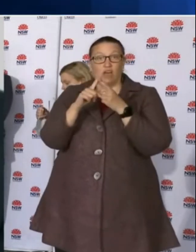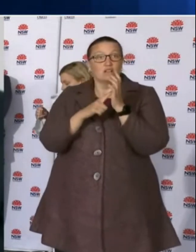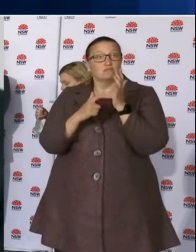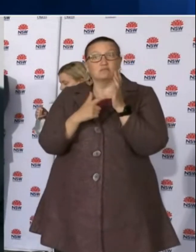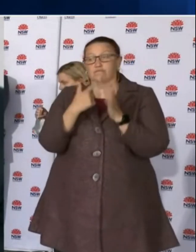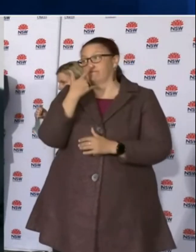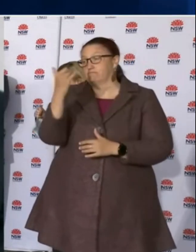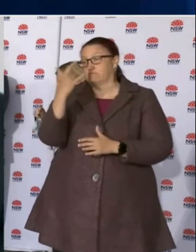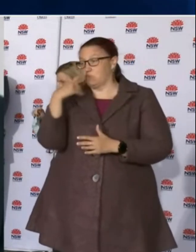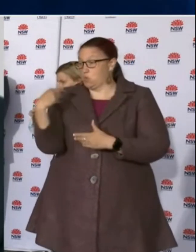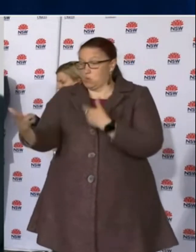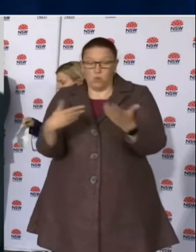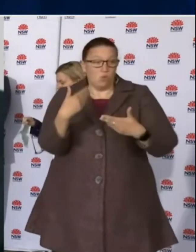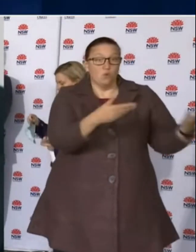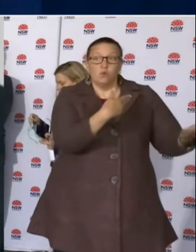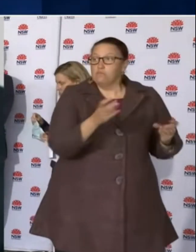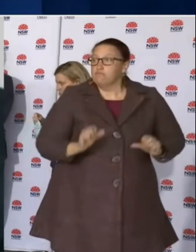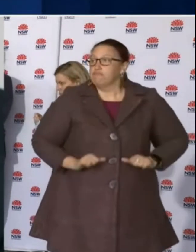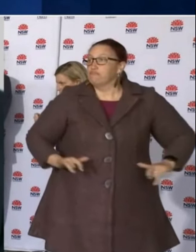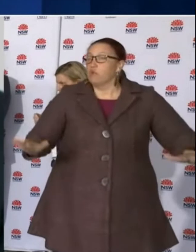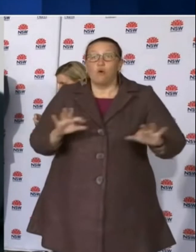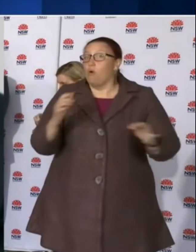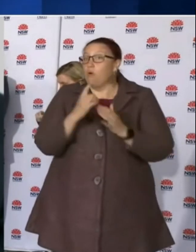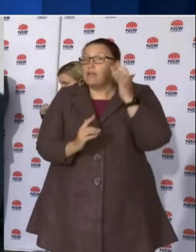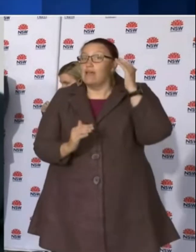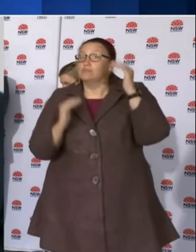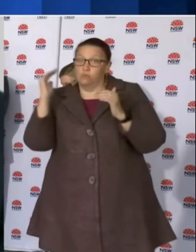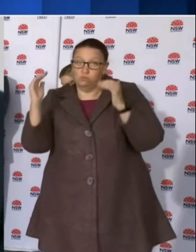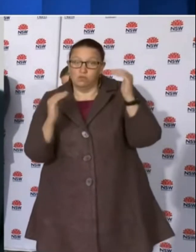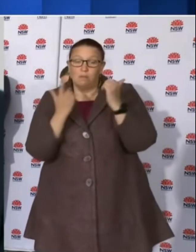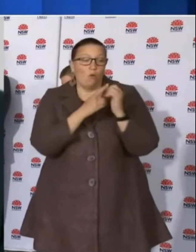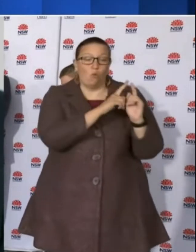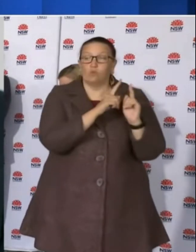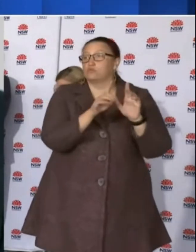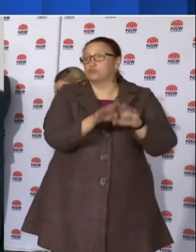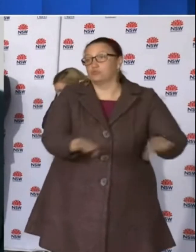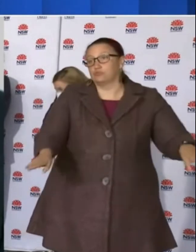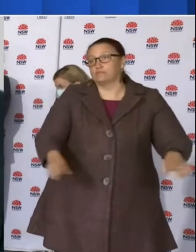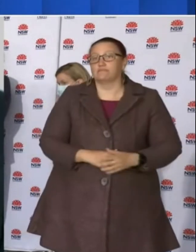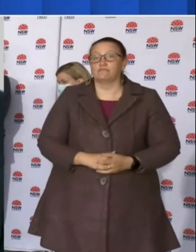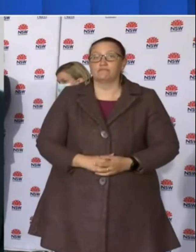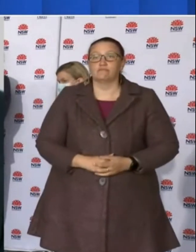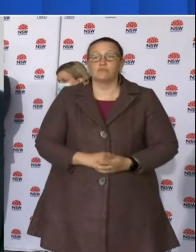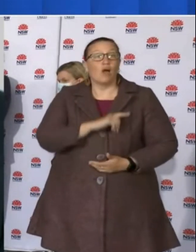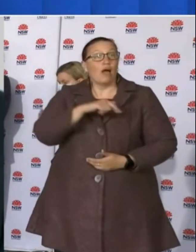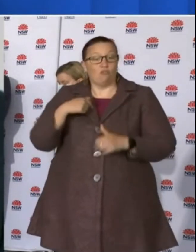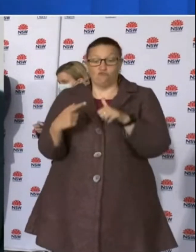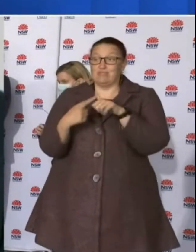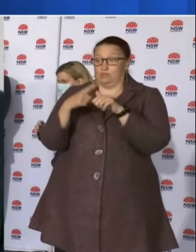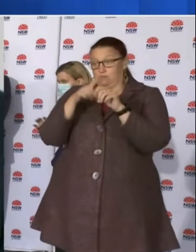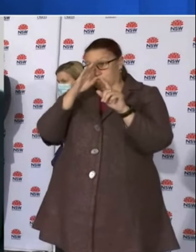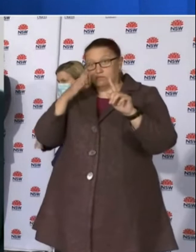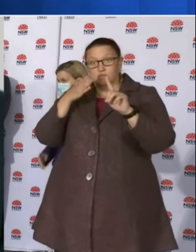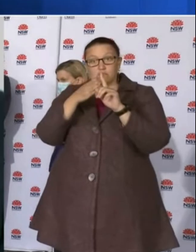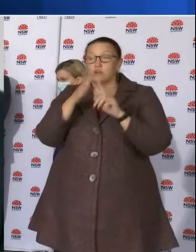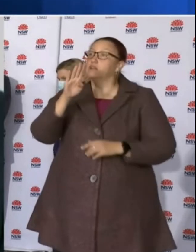to the Delta strain won't necessarily just mean adults, which is where the 10 million jabs came from. It will also mean